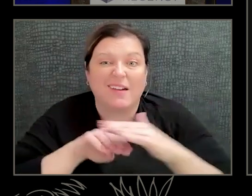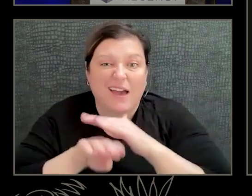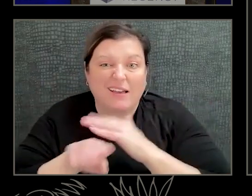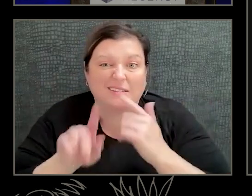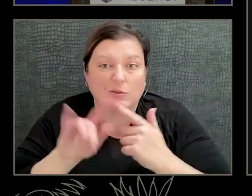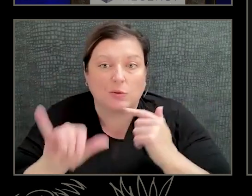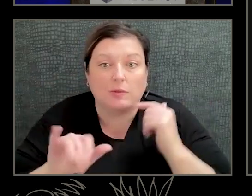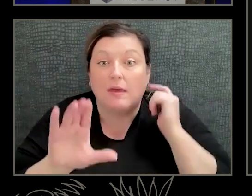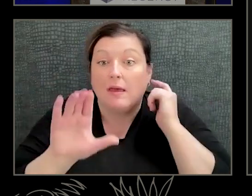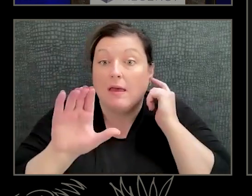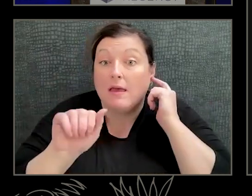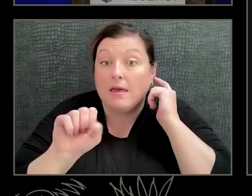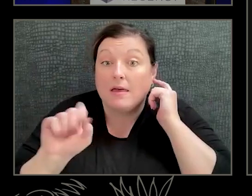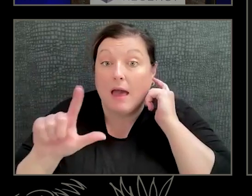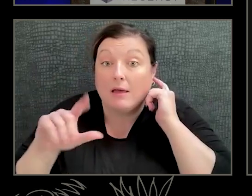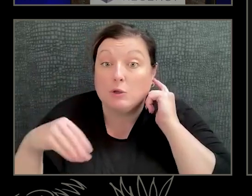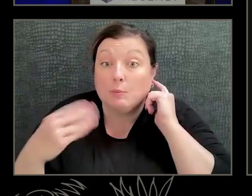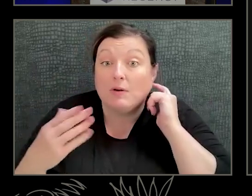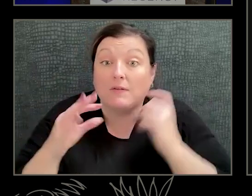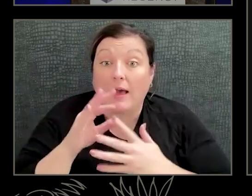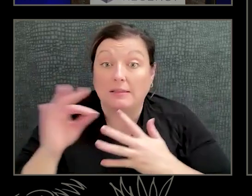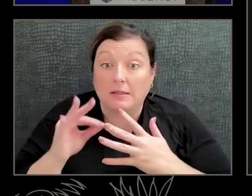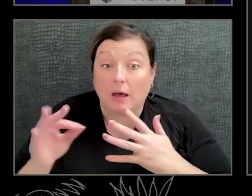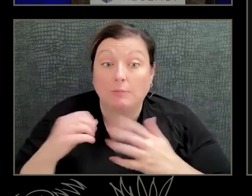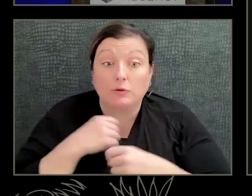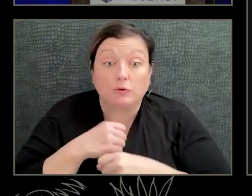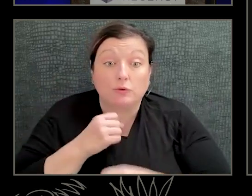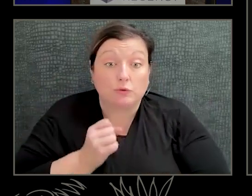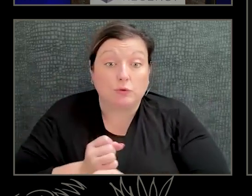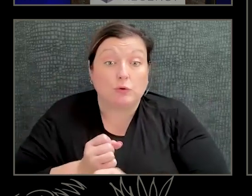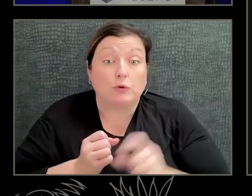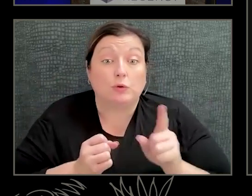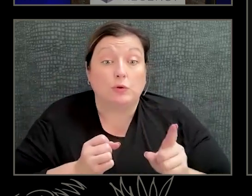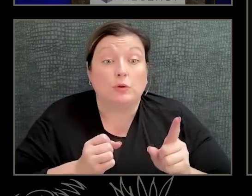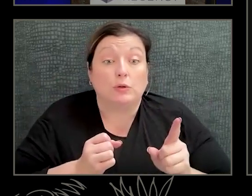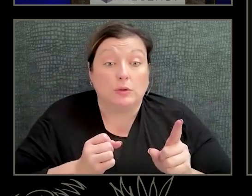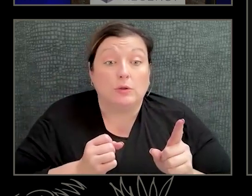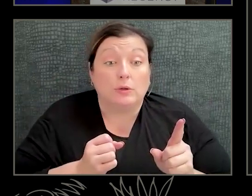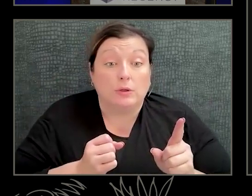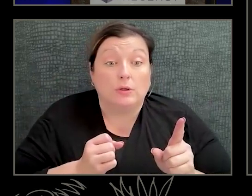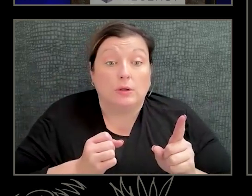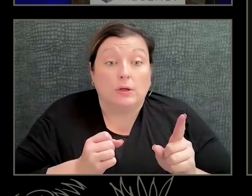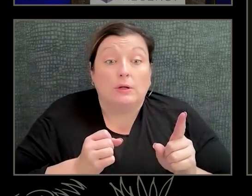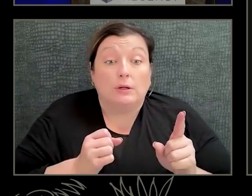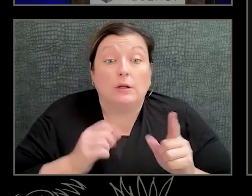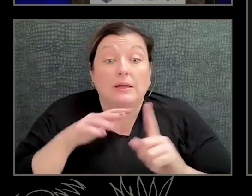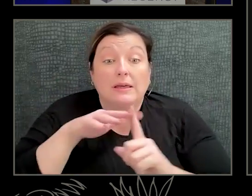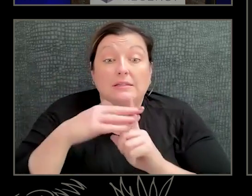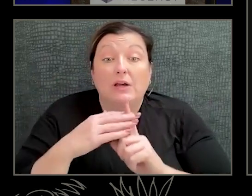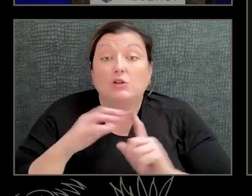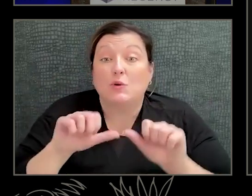CASL also provides an option to create a contextual can component. You